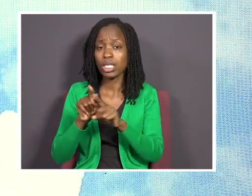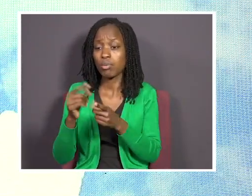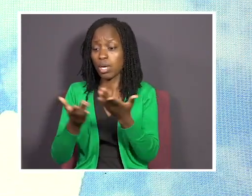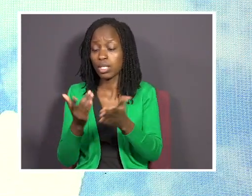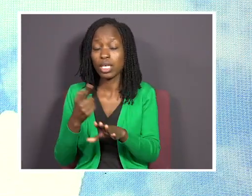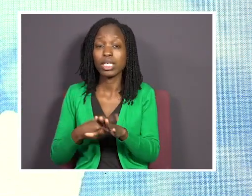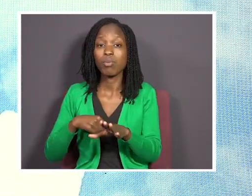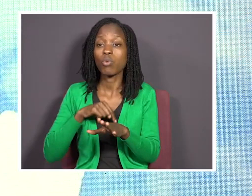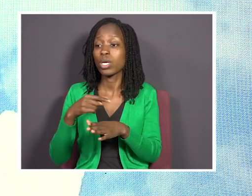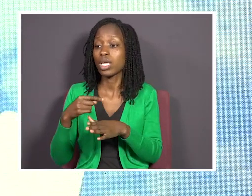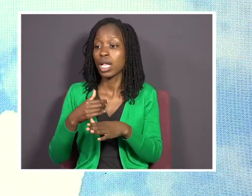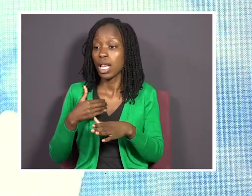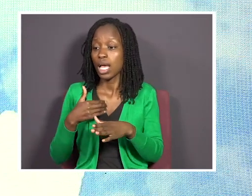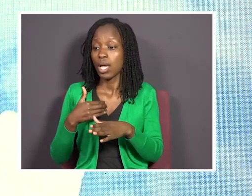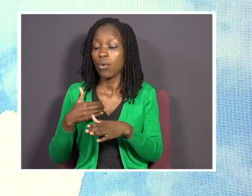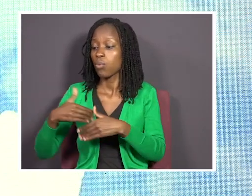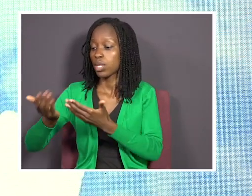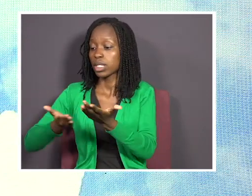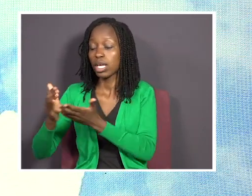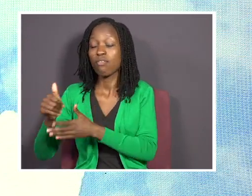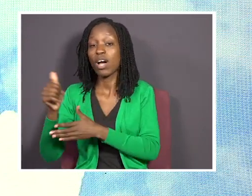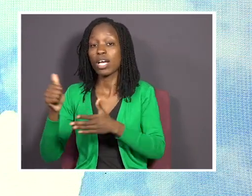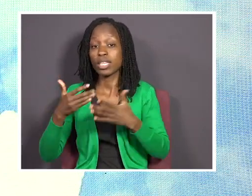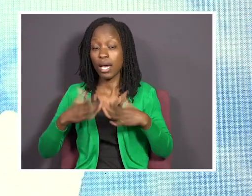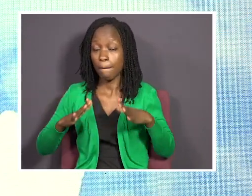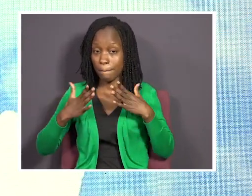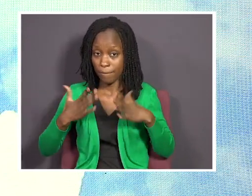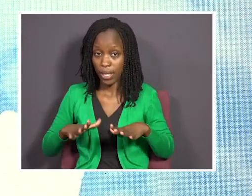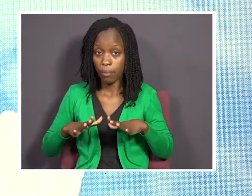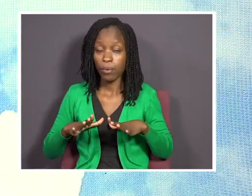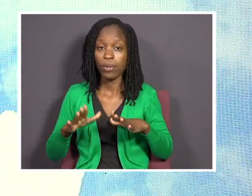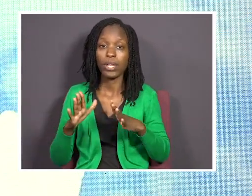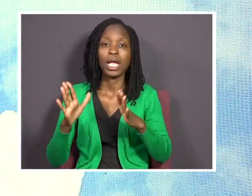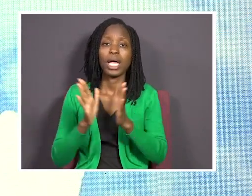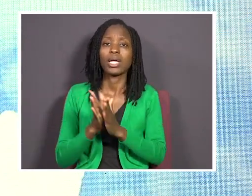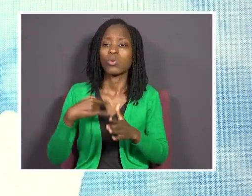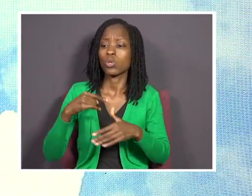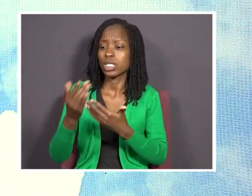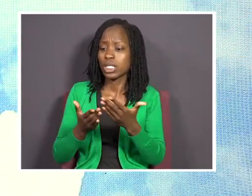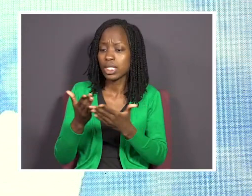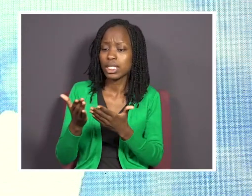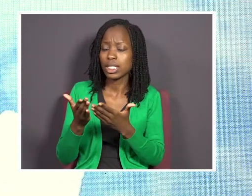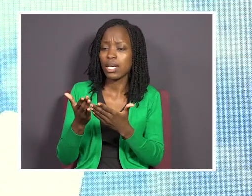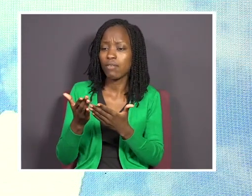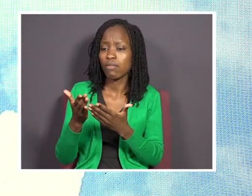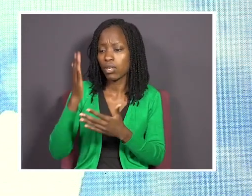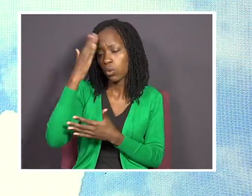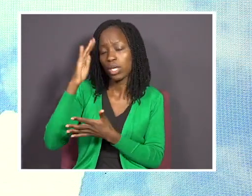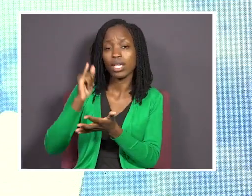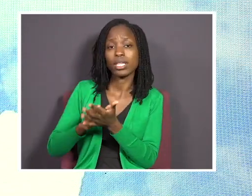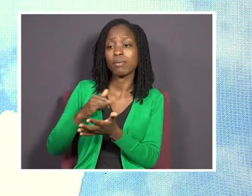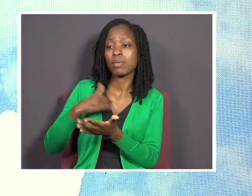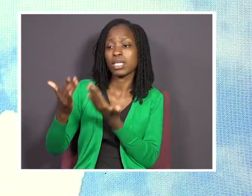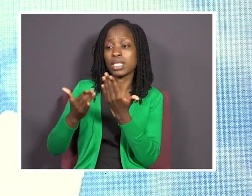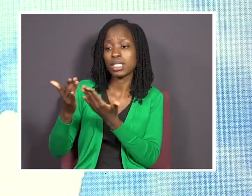when we do our service to mankind on behalf of God, and we do it conscious of the fact that I am doing this